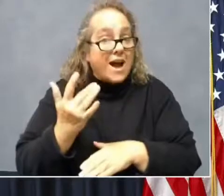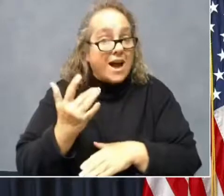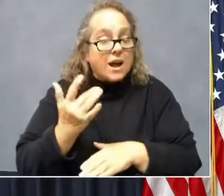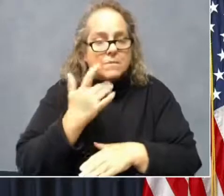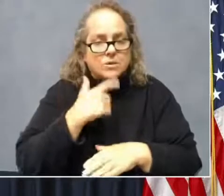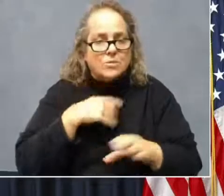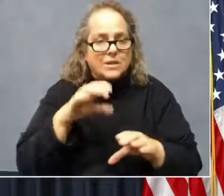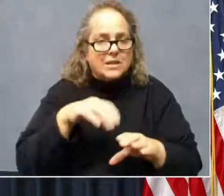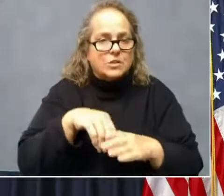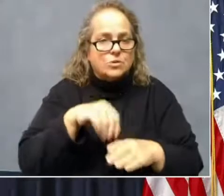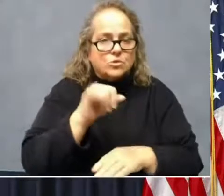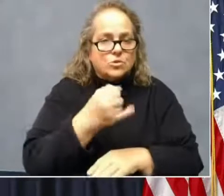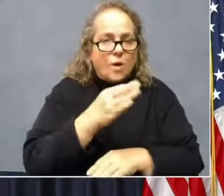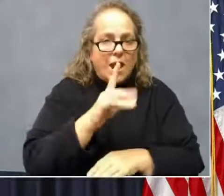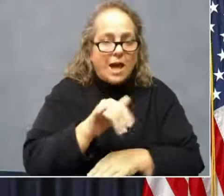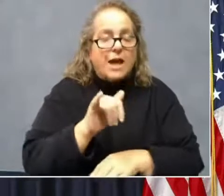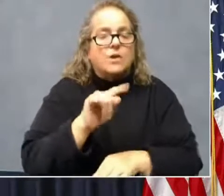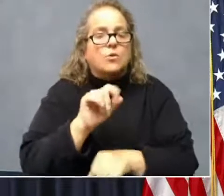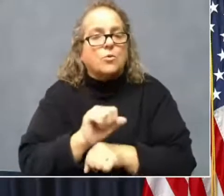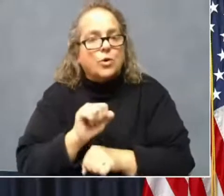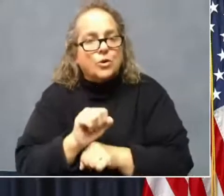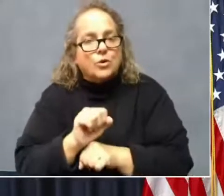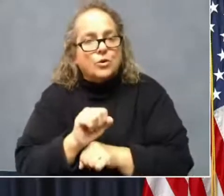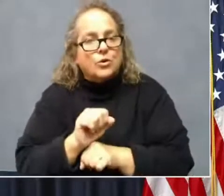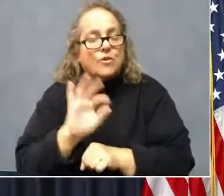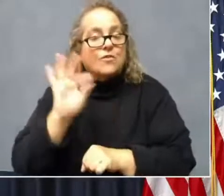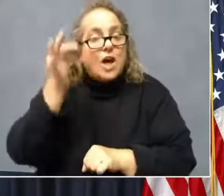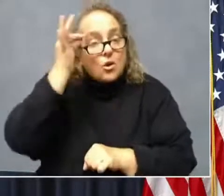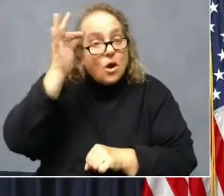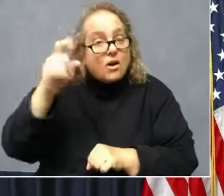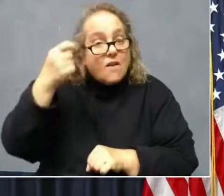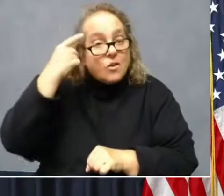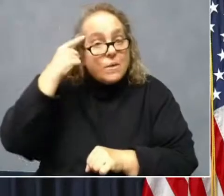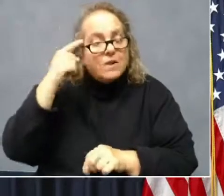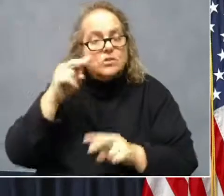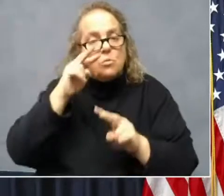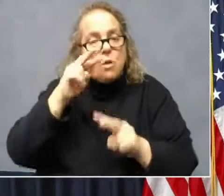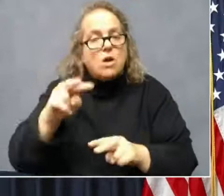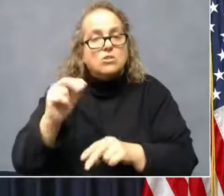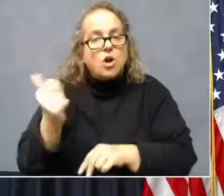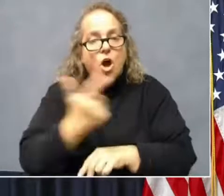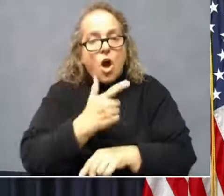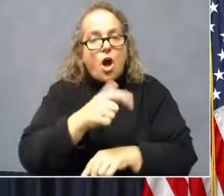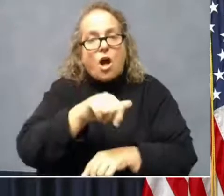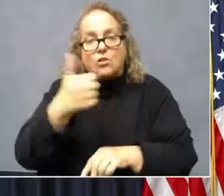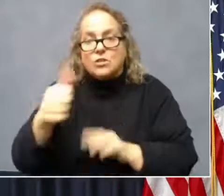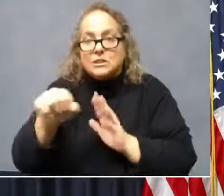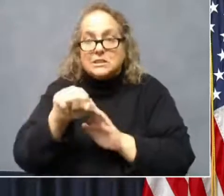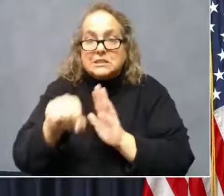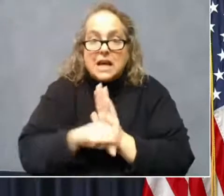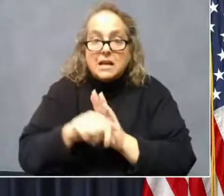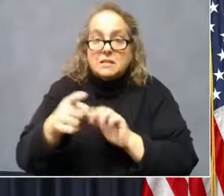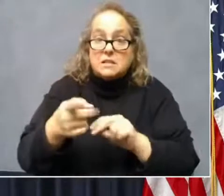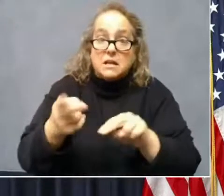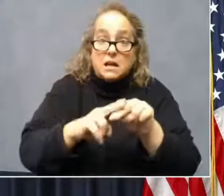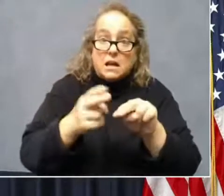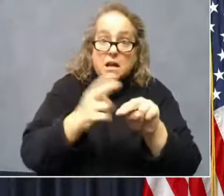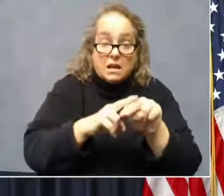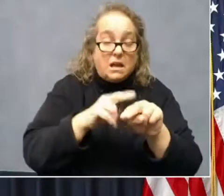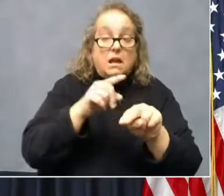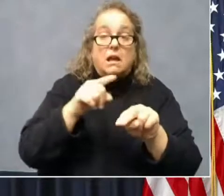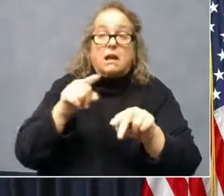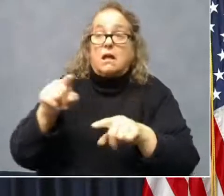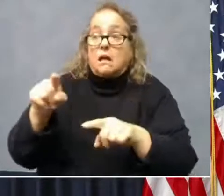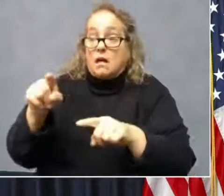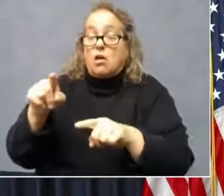worked. Because the federal government has watched every other state in exponential growth that's willing to take these steps. And now it's saying